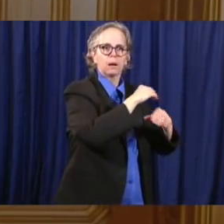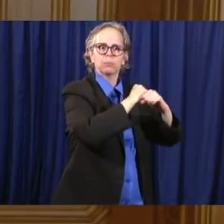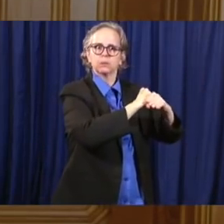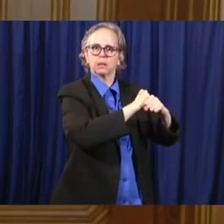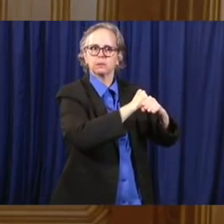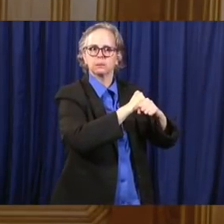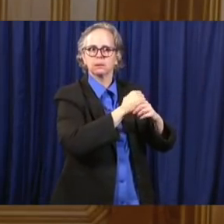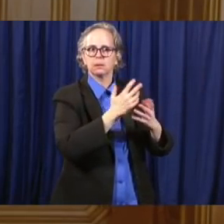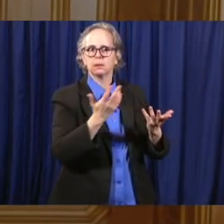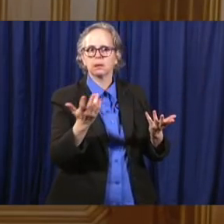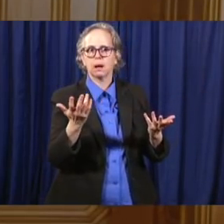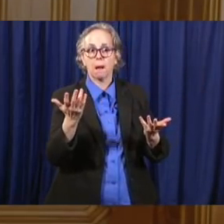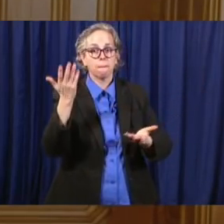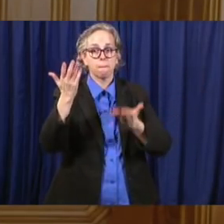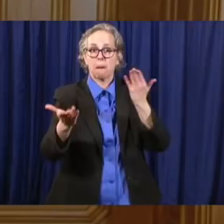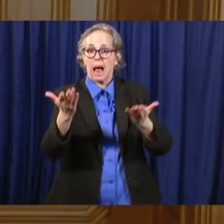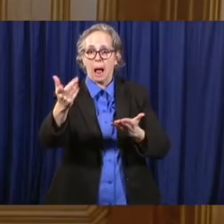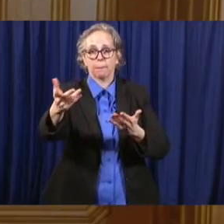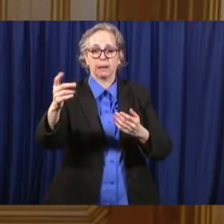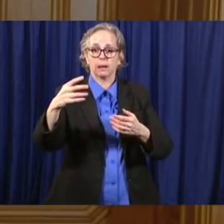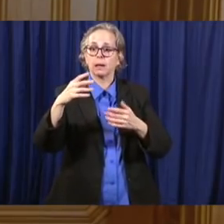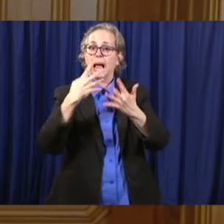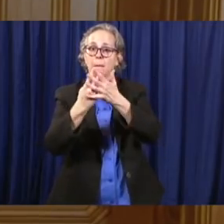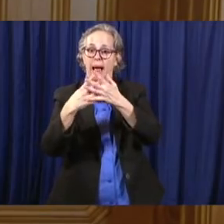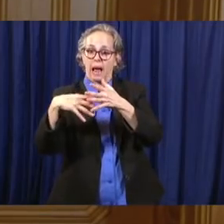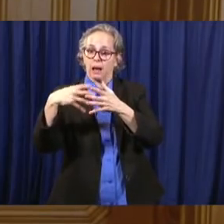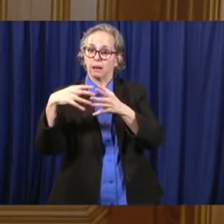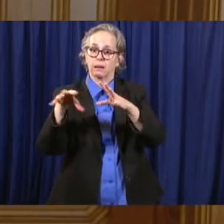of the people who are in fact in prison.